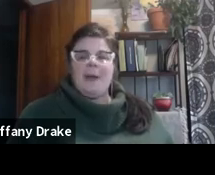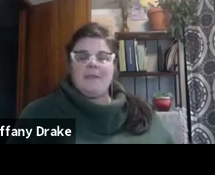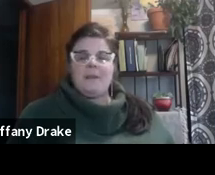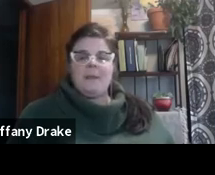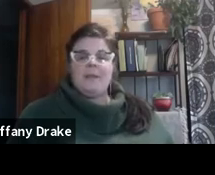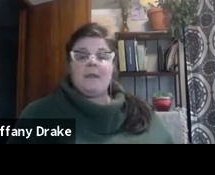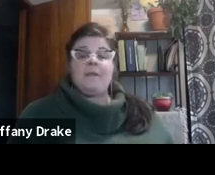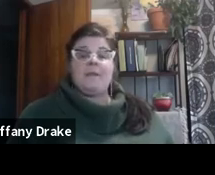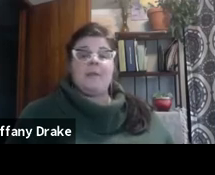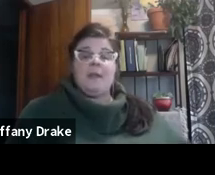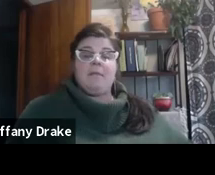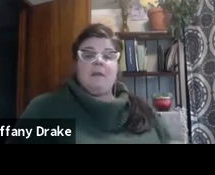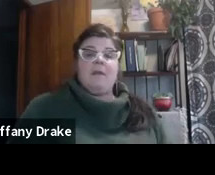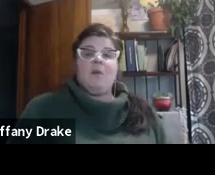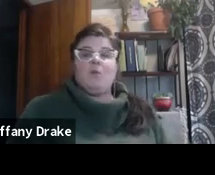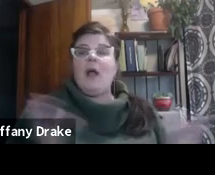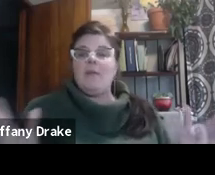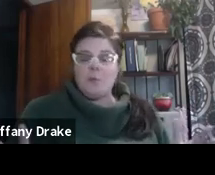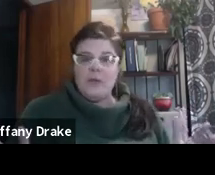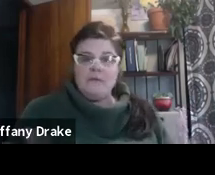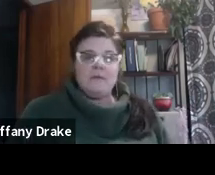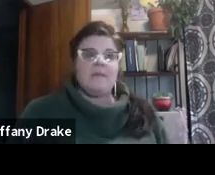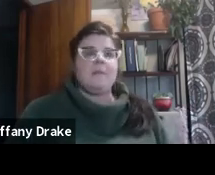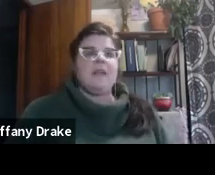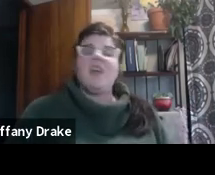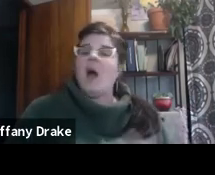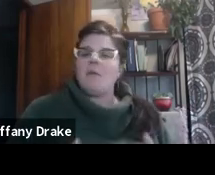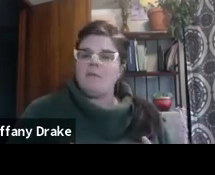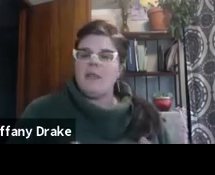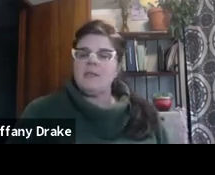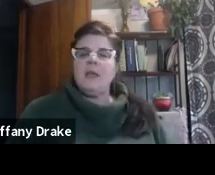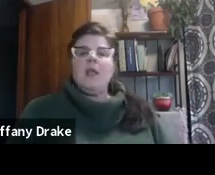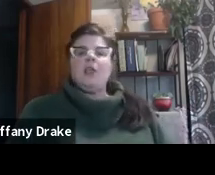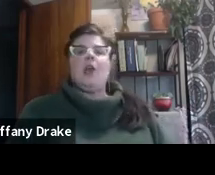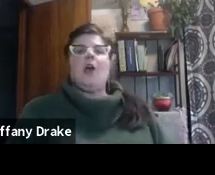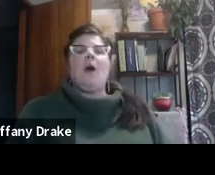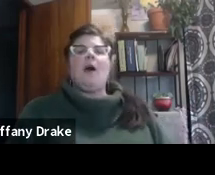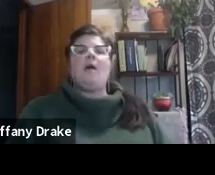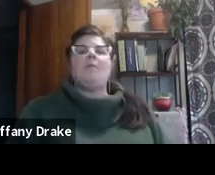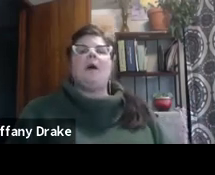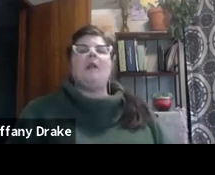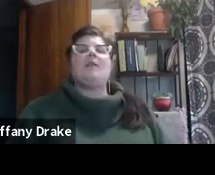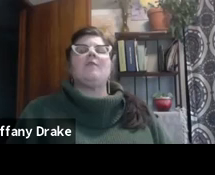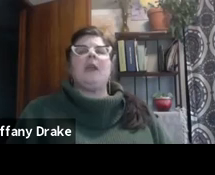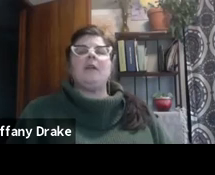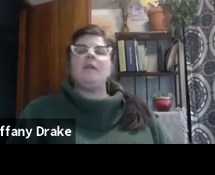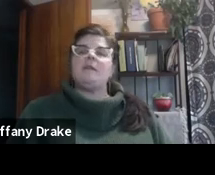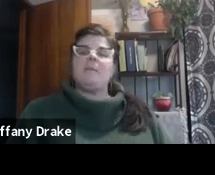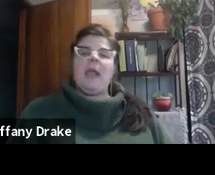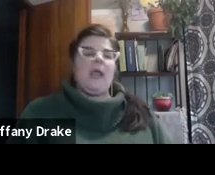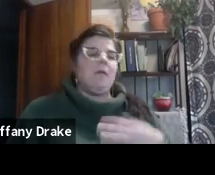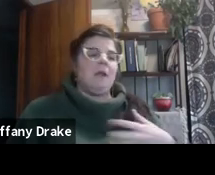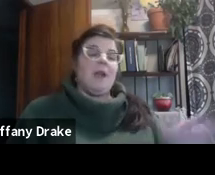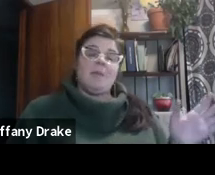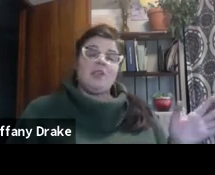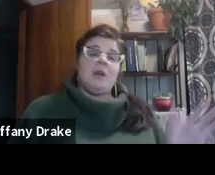beliefs about siblings and sibling rivalry, sibling conflict. You know, a lot of parents